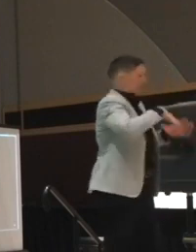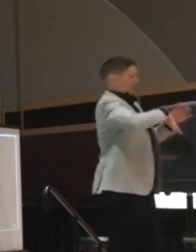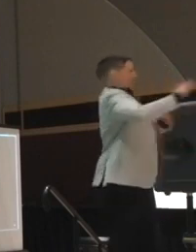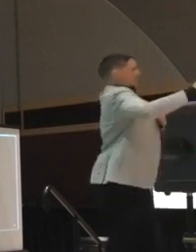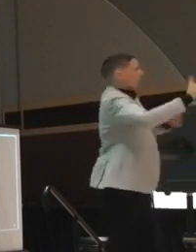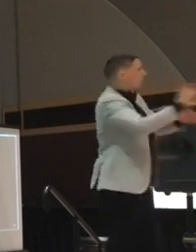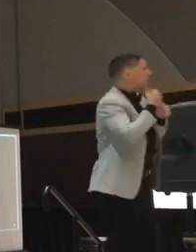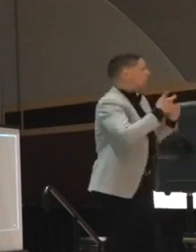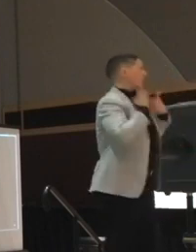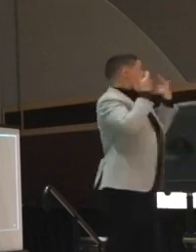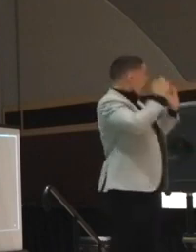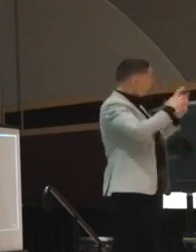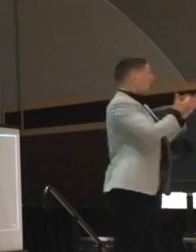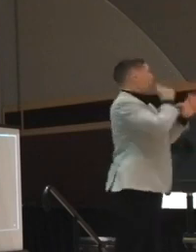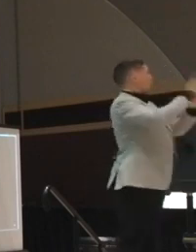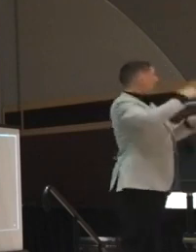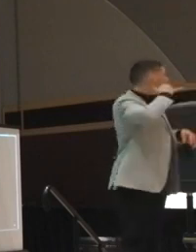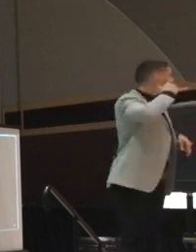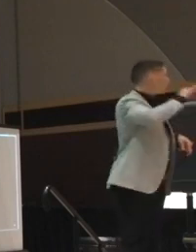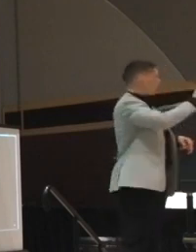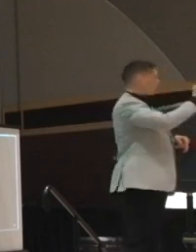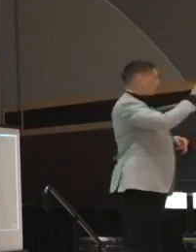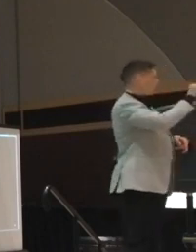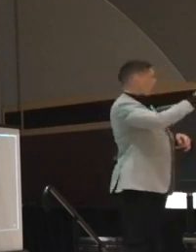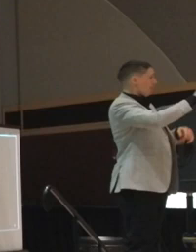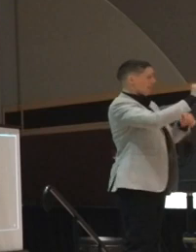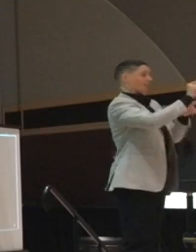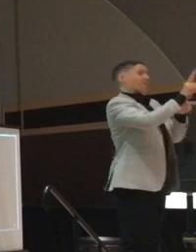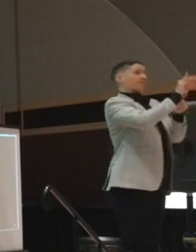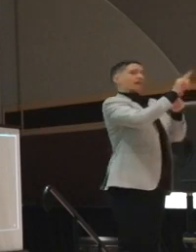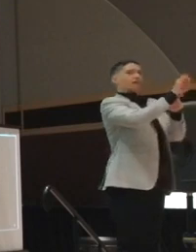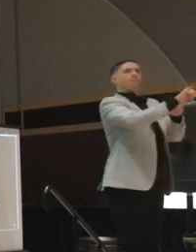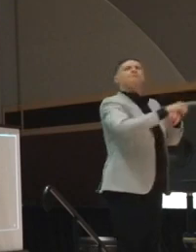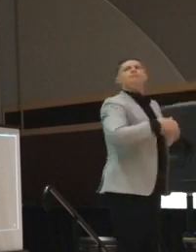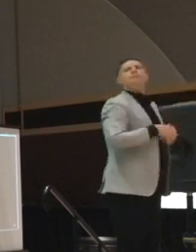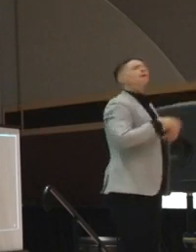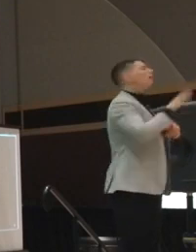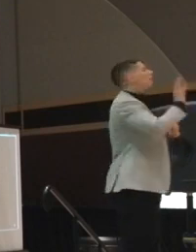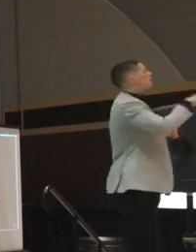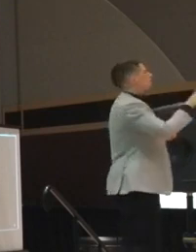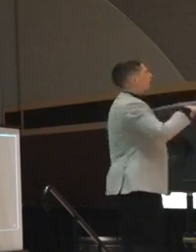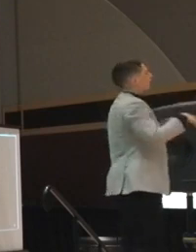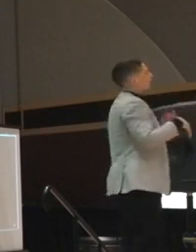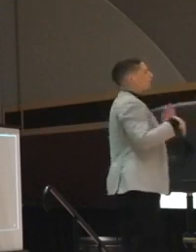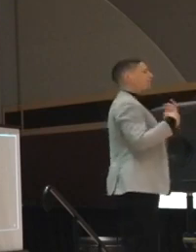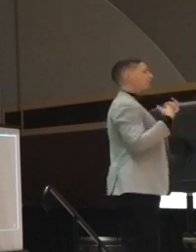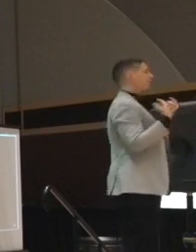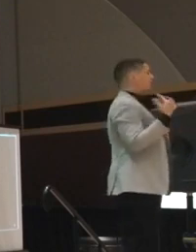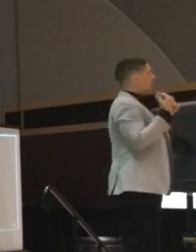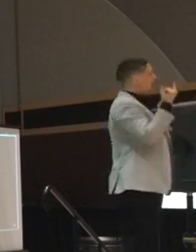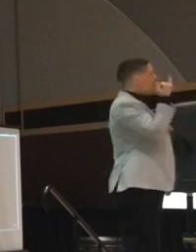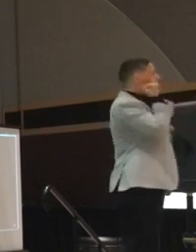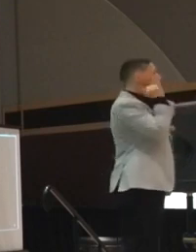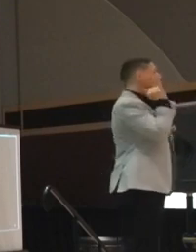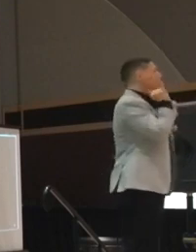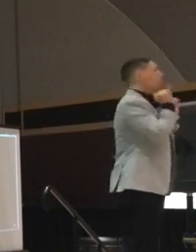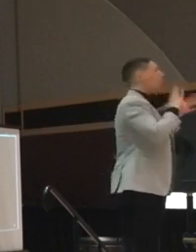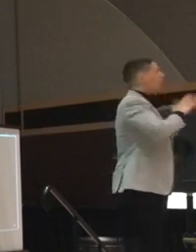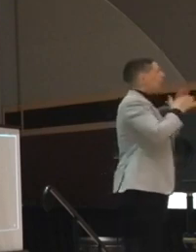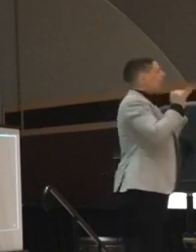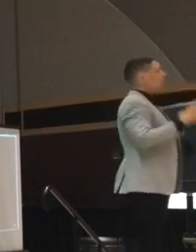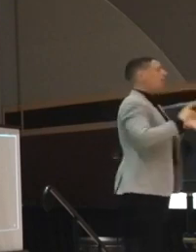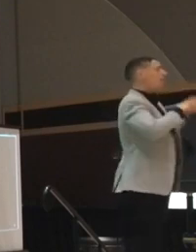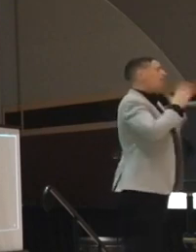I was at Apple, well, they had this fancy little snack bar. I had avocado toast with red pepper sprinkles, and